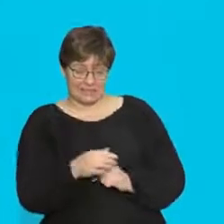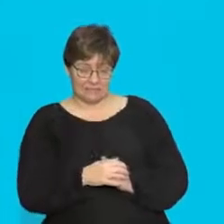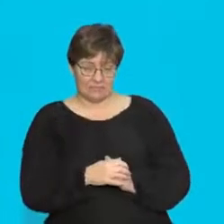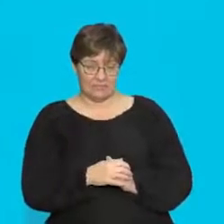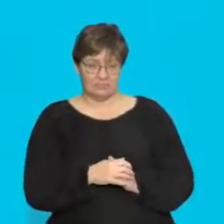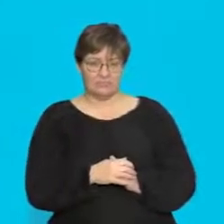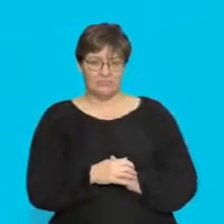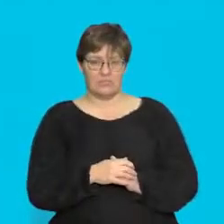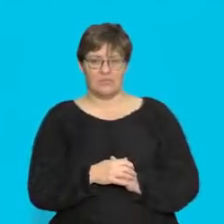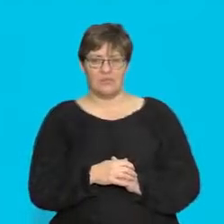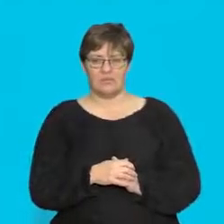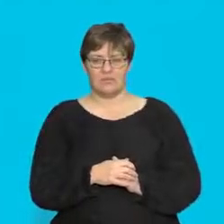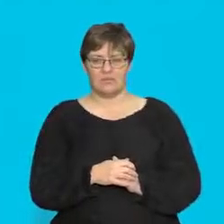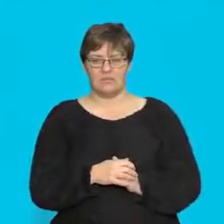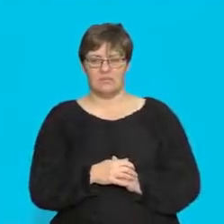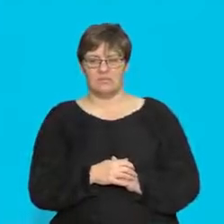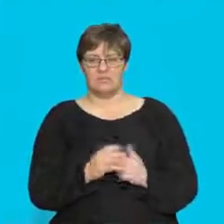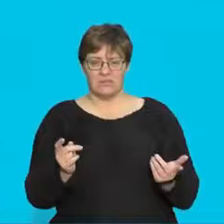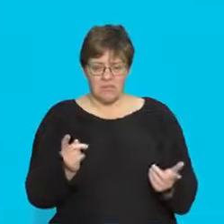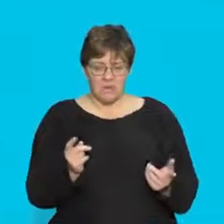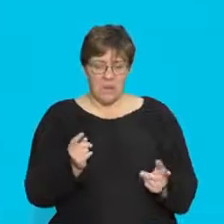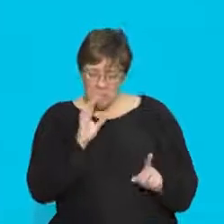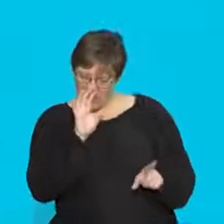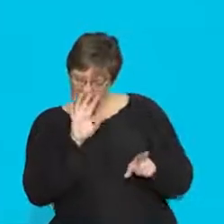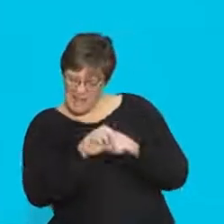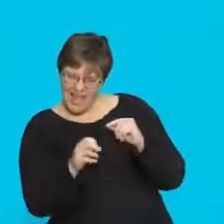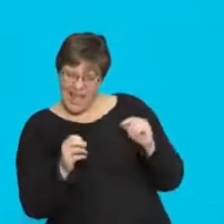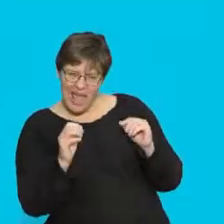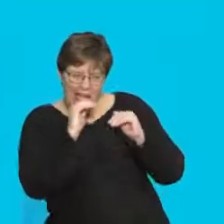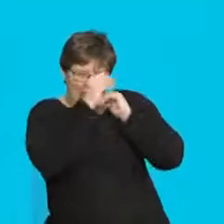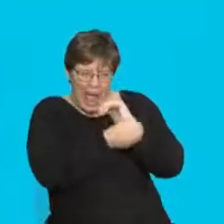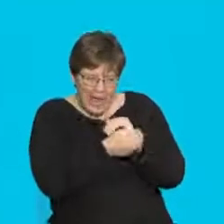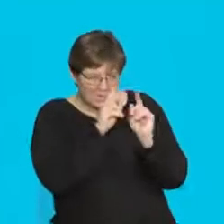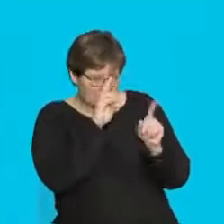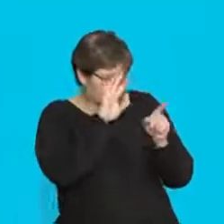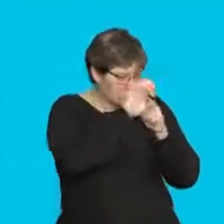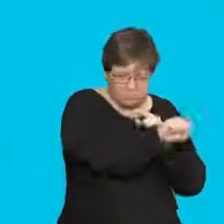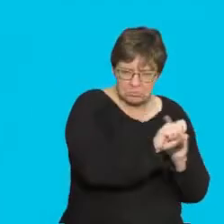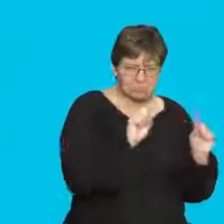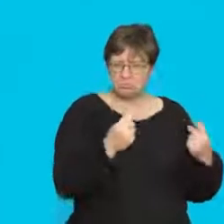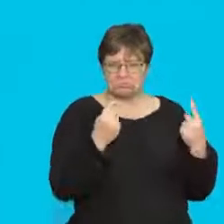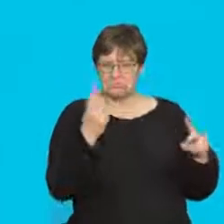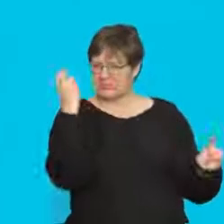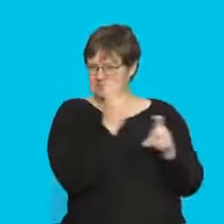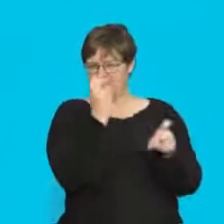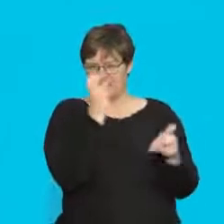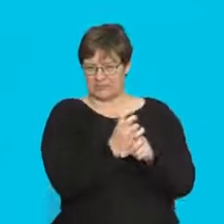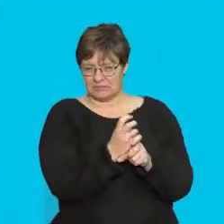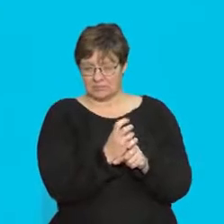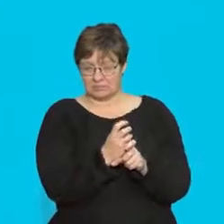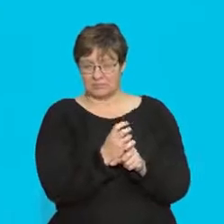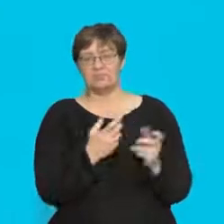the grass. And you know what? Those insects are well camouflaged. They hide away